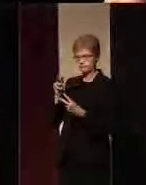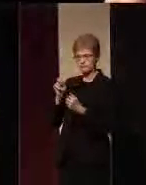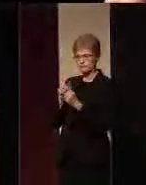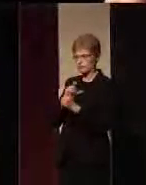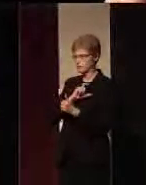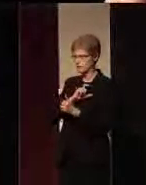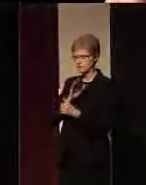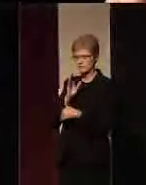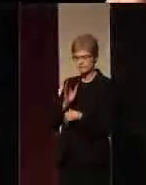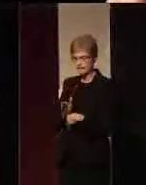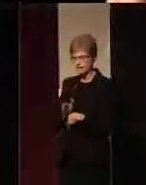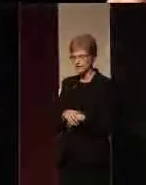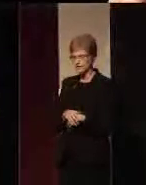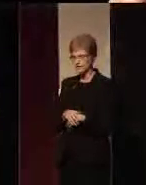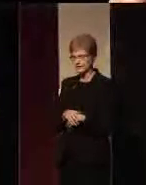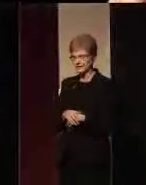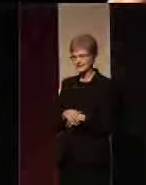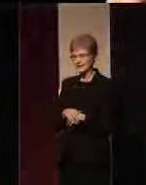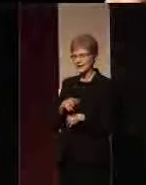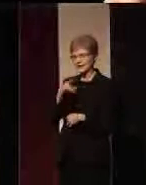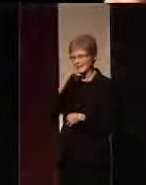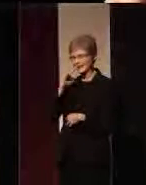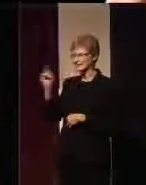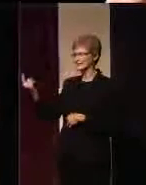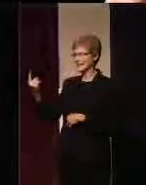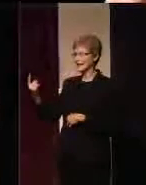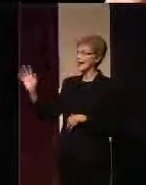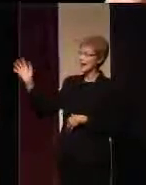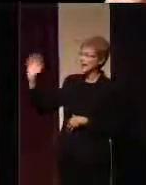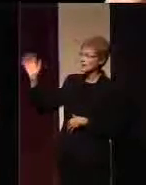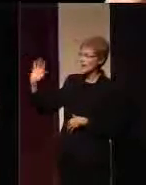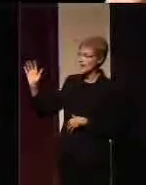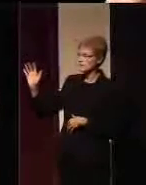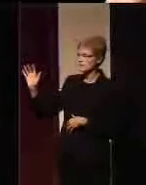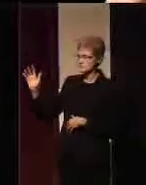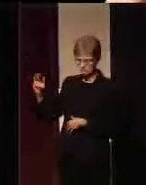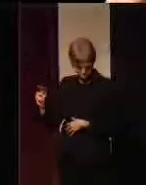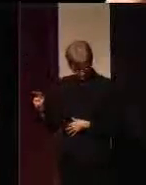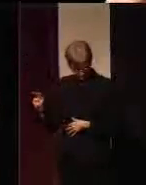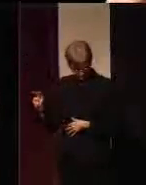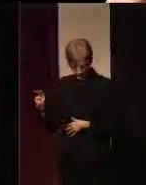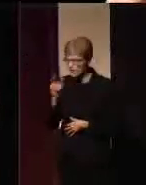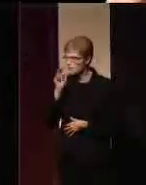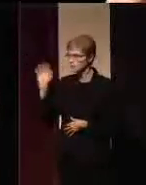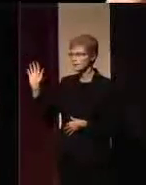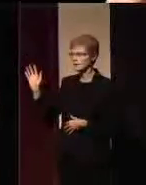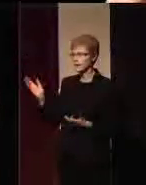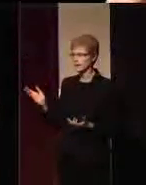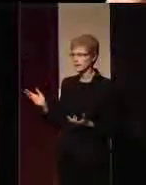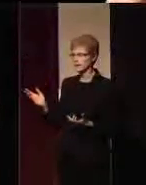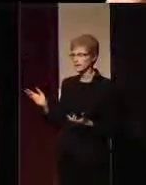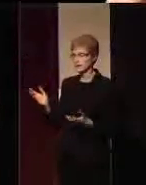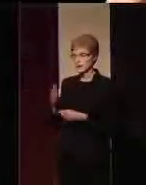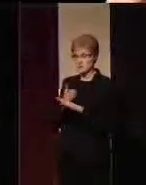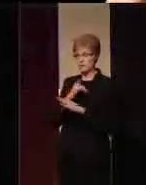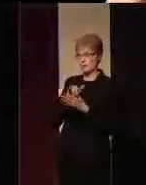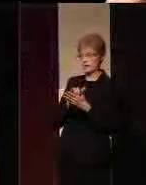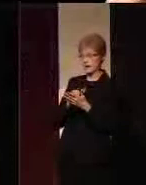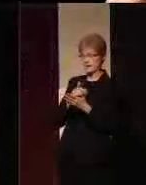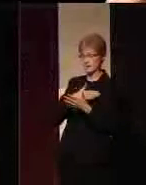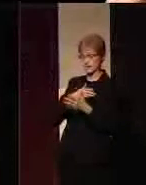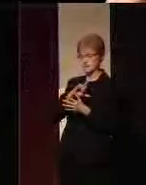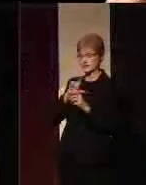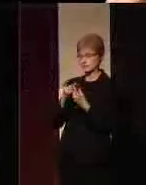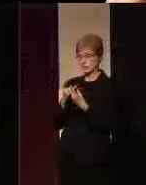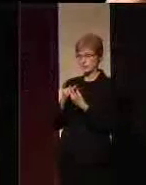police. I would wave at the kids, and they wouldn't even look at me to wave back. Prior to me getting there, I don't know if you may recall, my police department